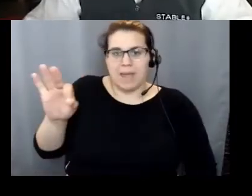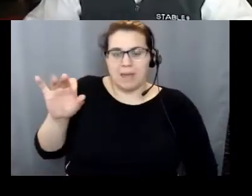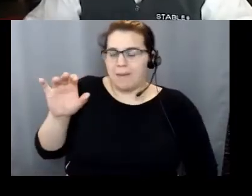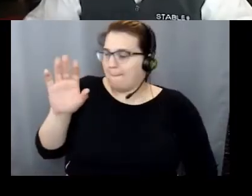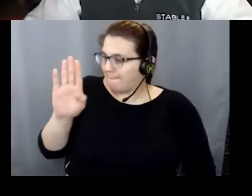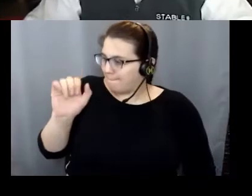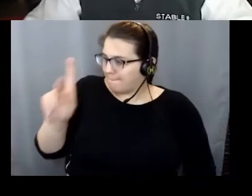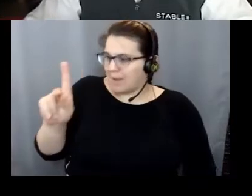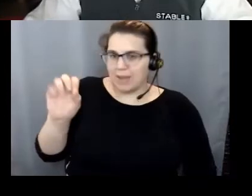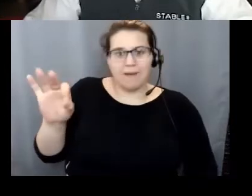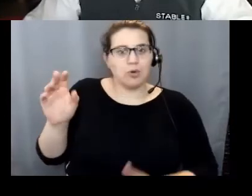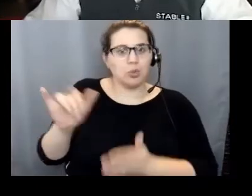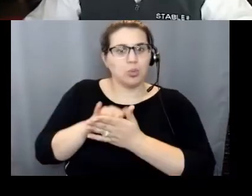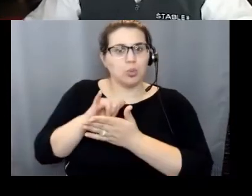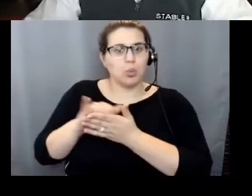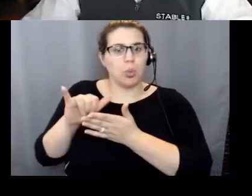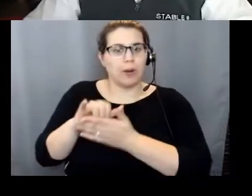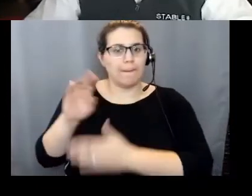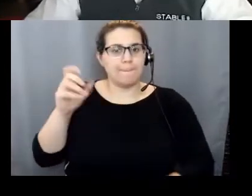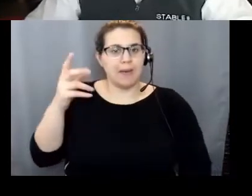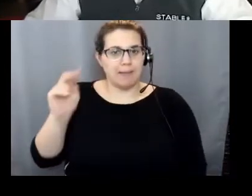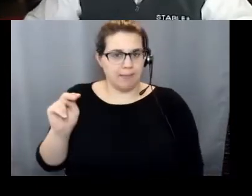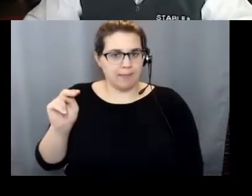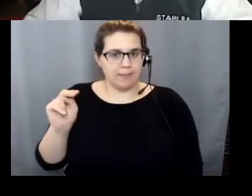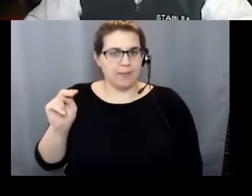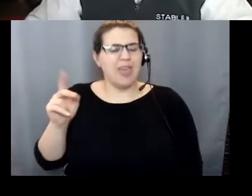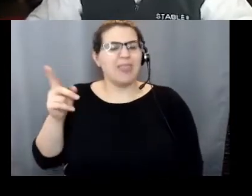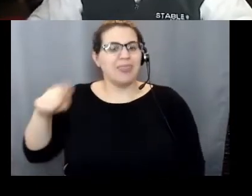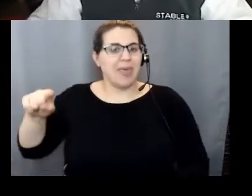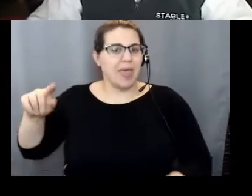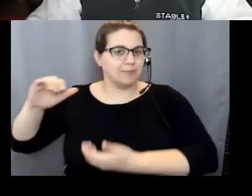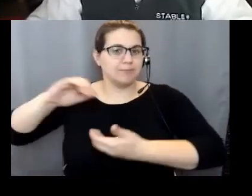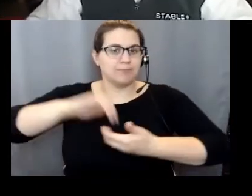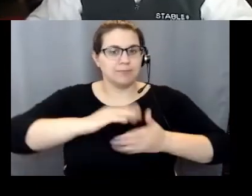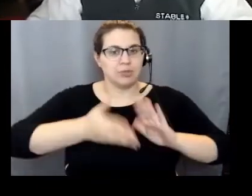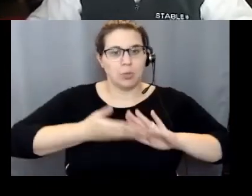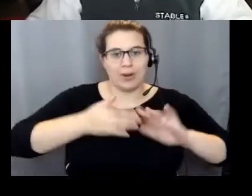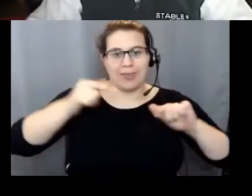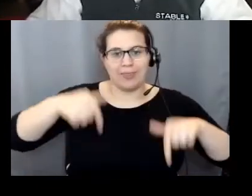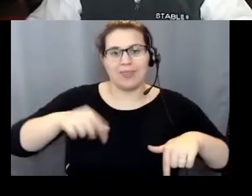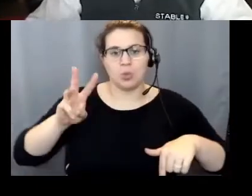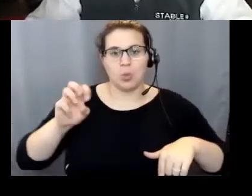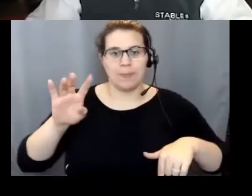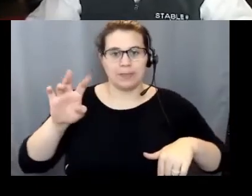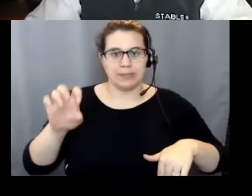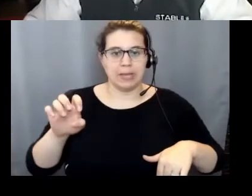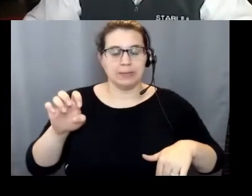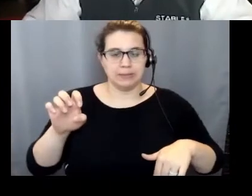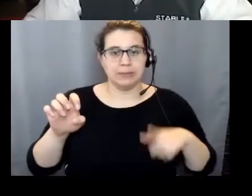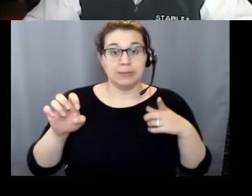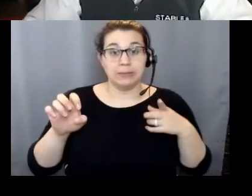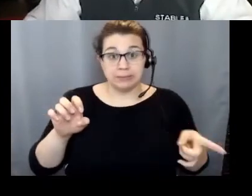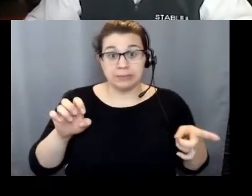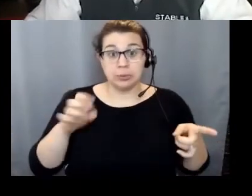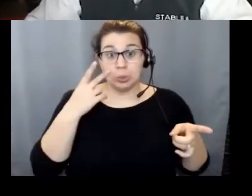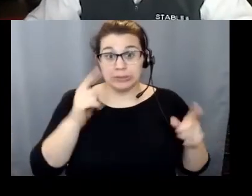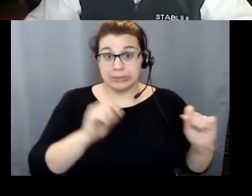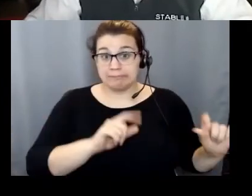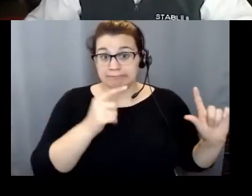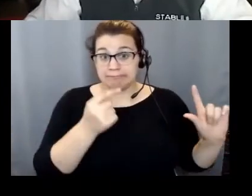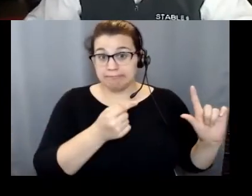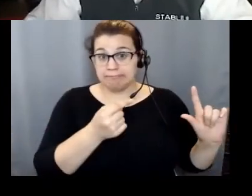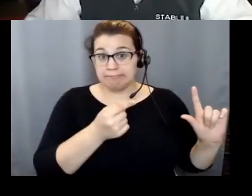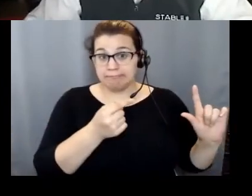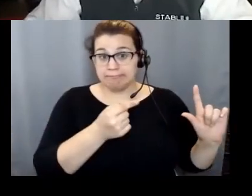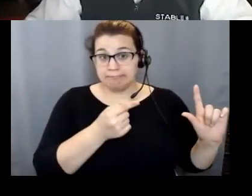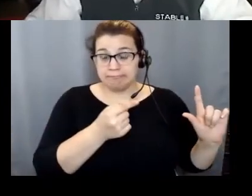actually offer this enrollment site and the account site that we work with. So this site that we're seeing and that you'll enroll through actually